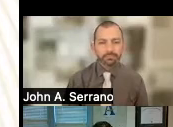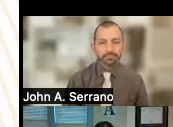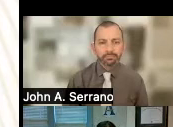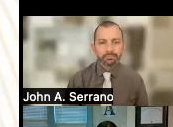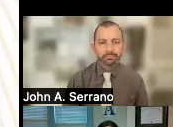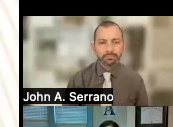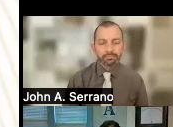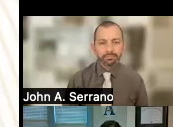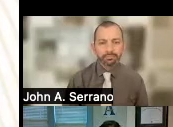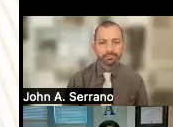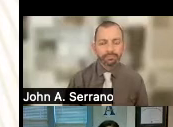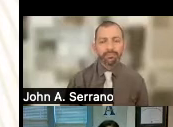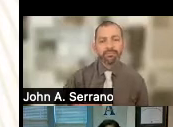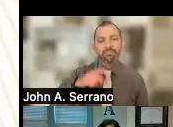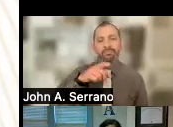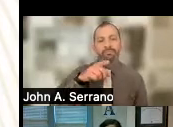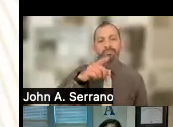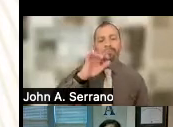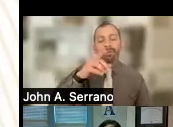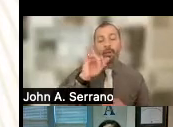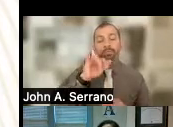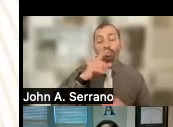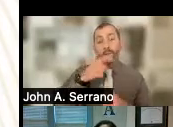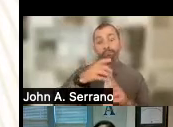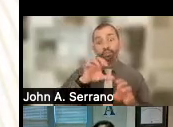And then the data will be automatically calculated for you.